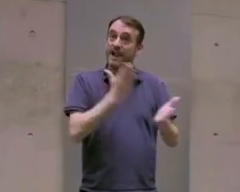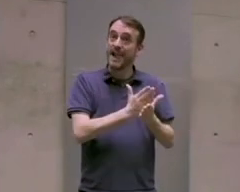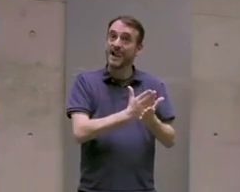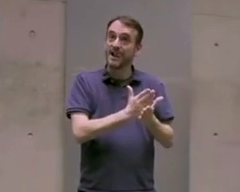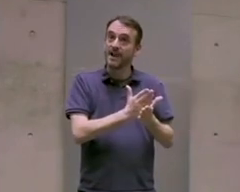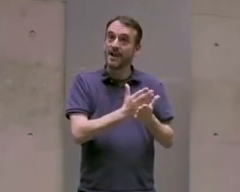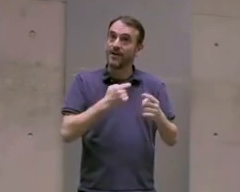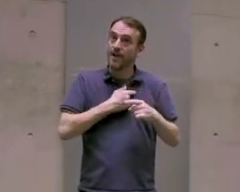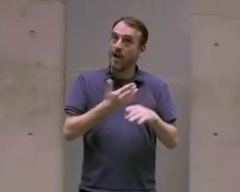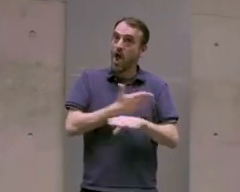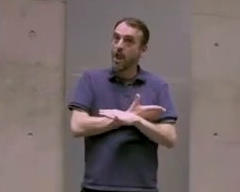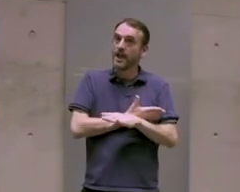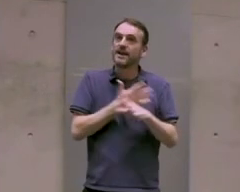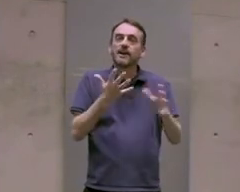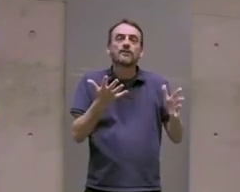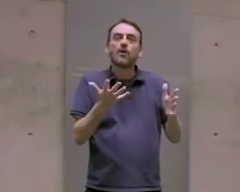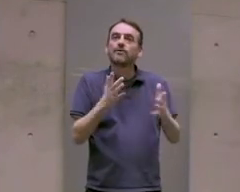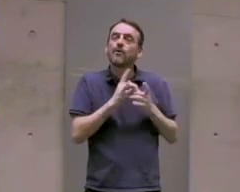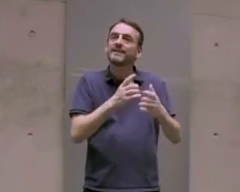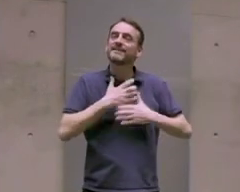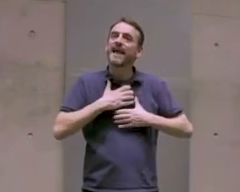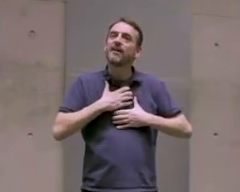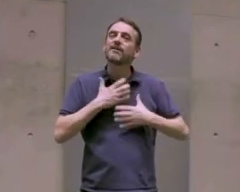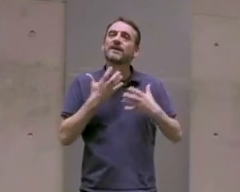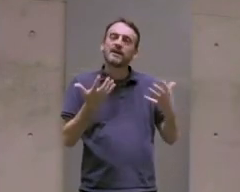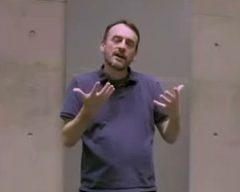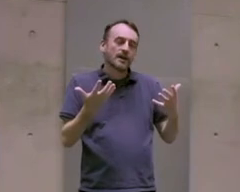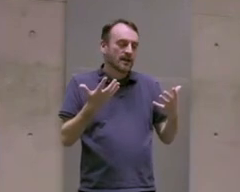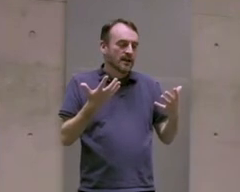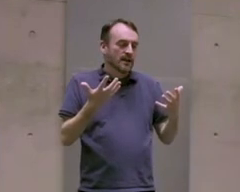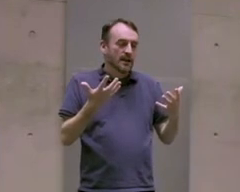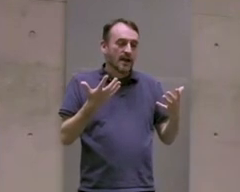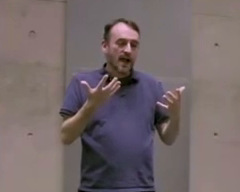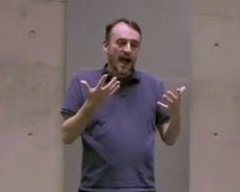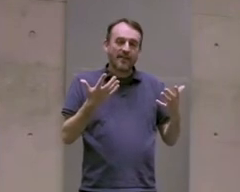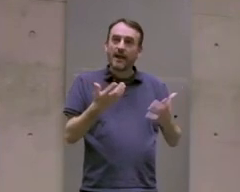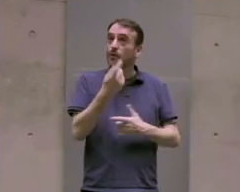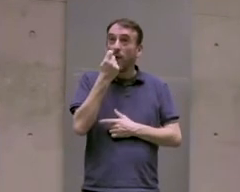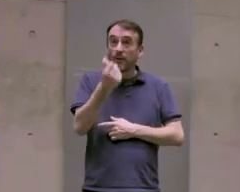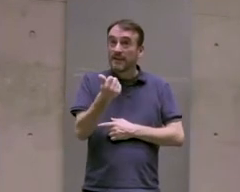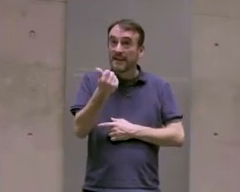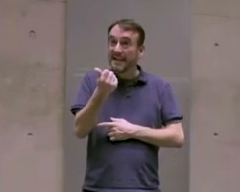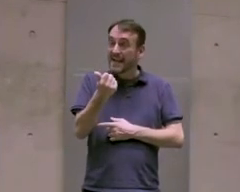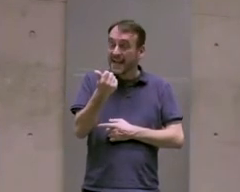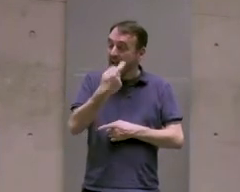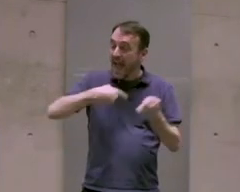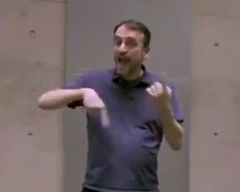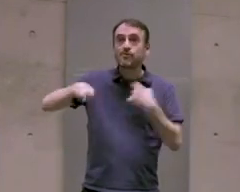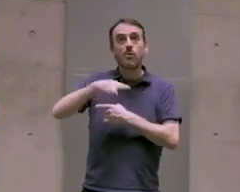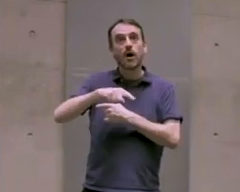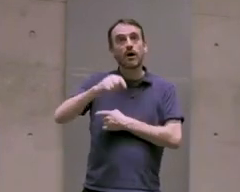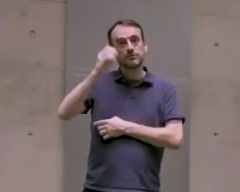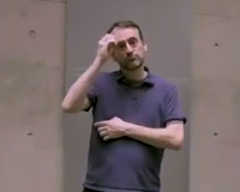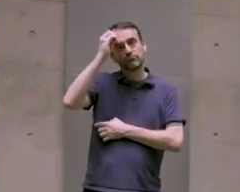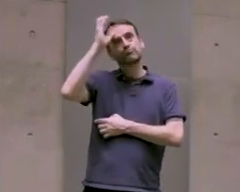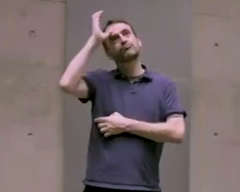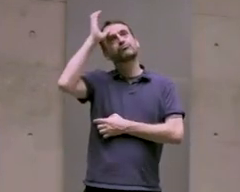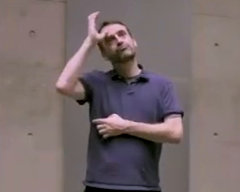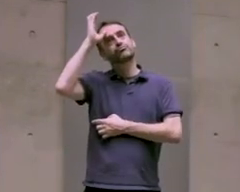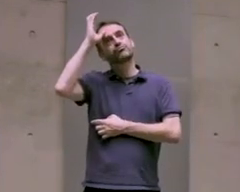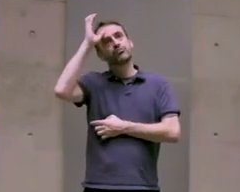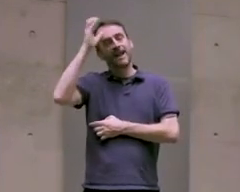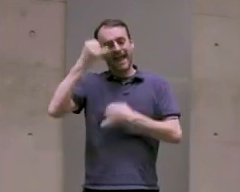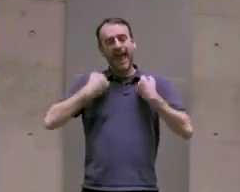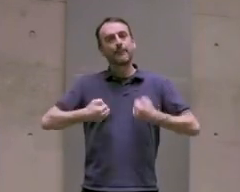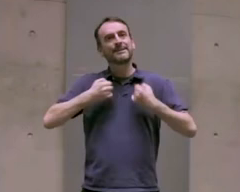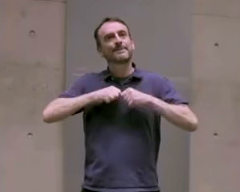it was mostly just scary. But what was weird was then everyone became an expert in epidemiology, or at least to the level I was, like of